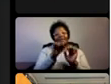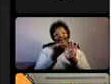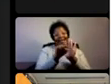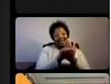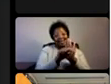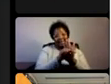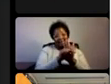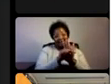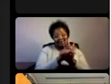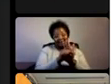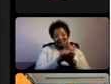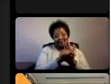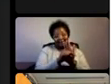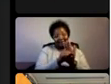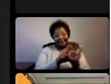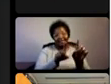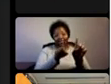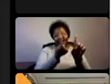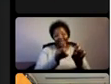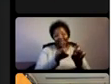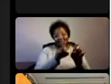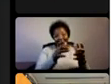results that they go to